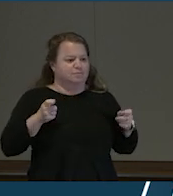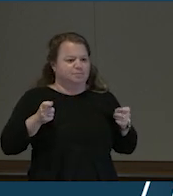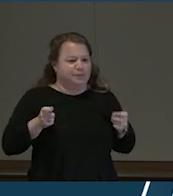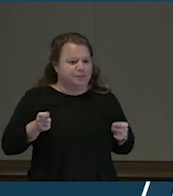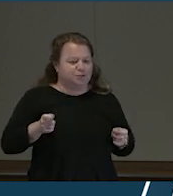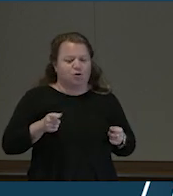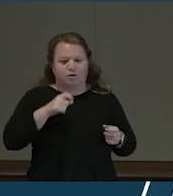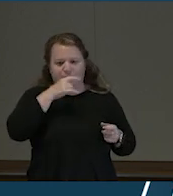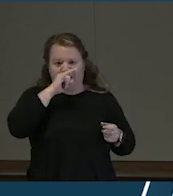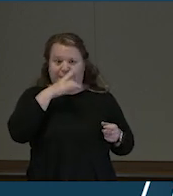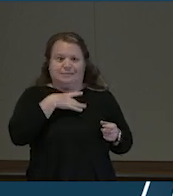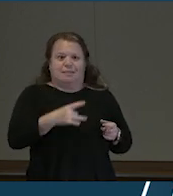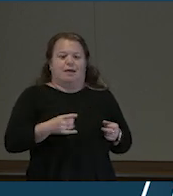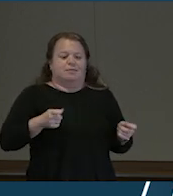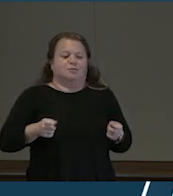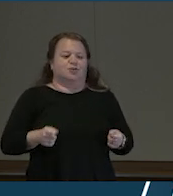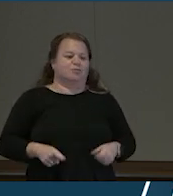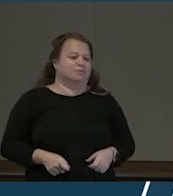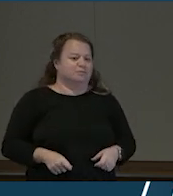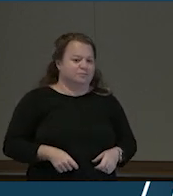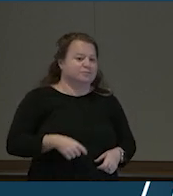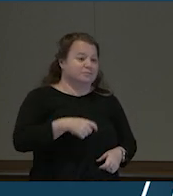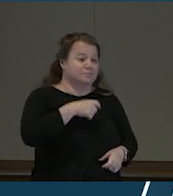And kids like to be in charge.